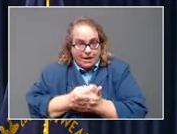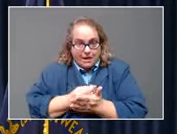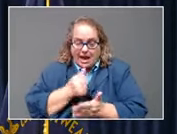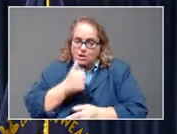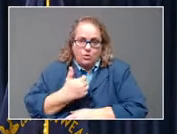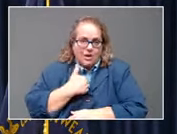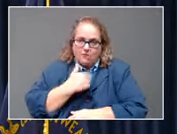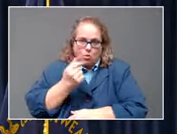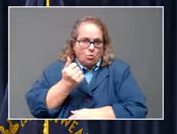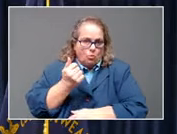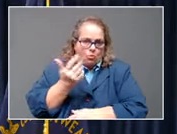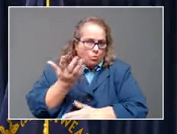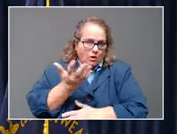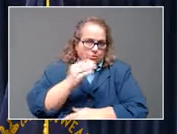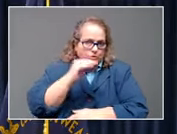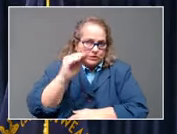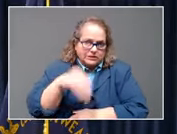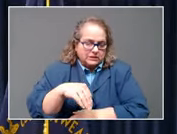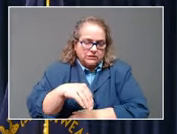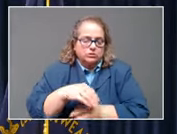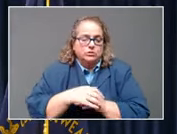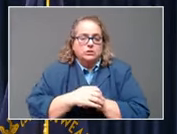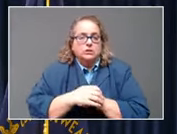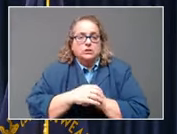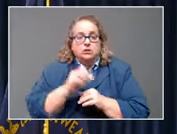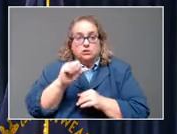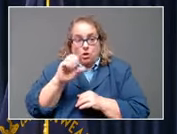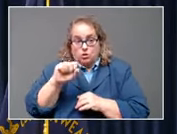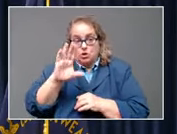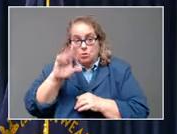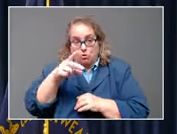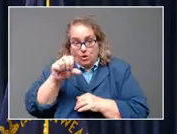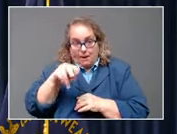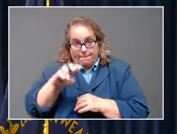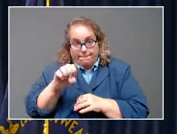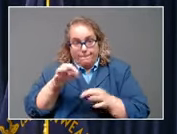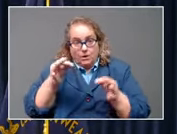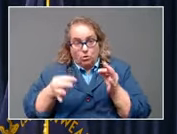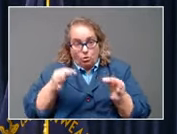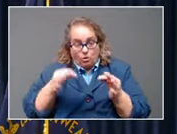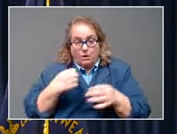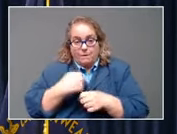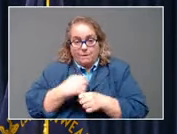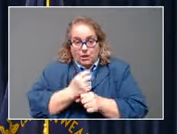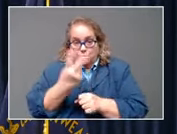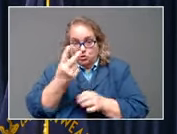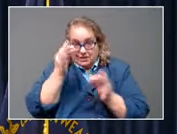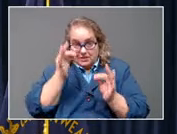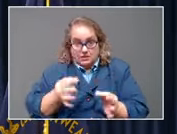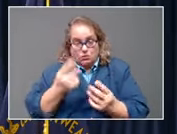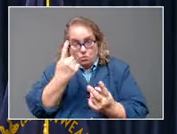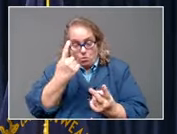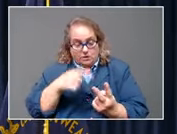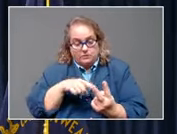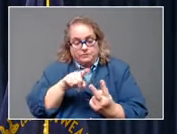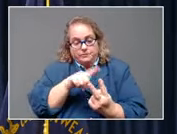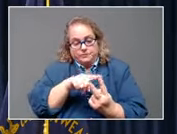been vaccinated? So the Supreme Court, made two decisions. One,